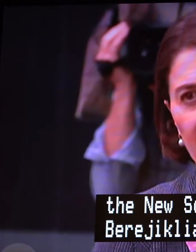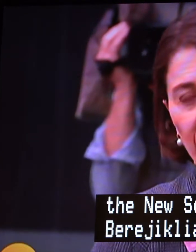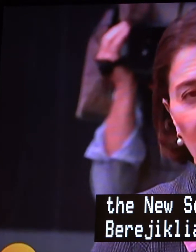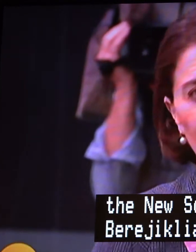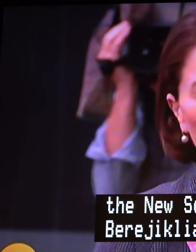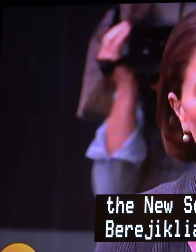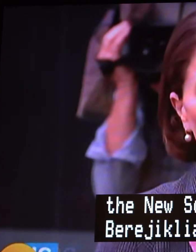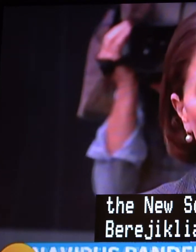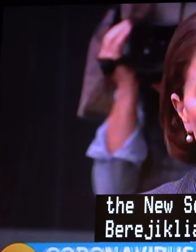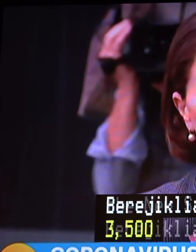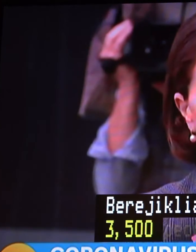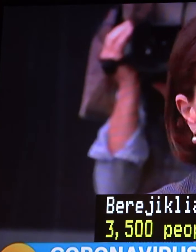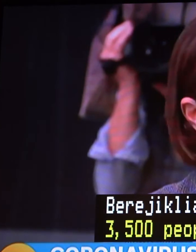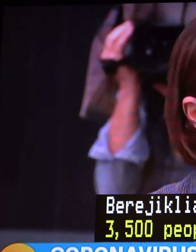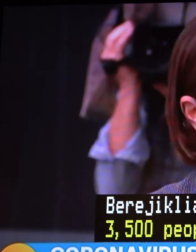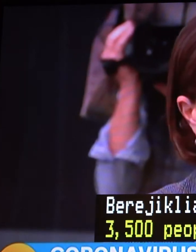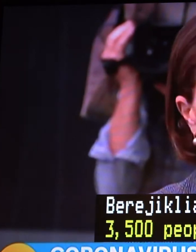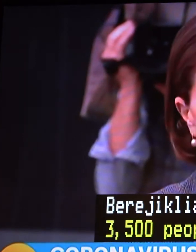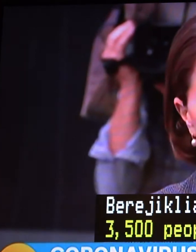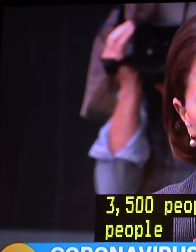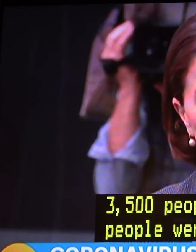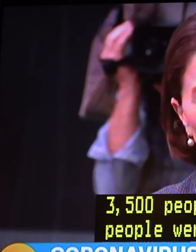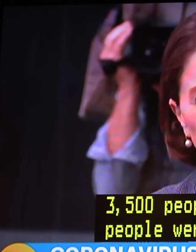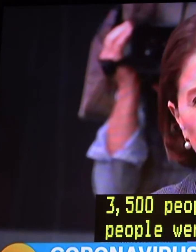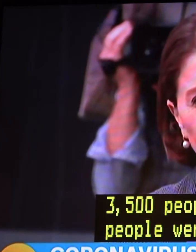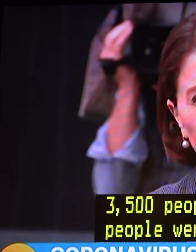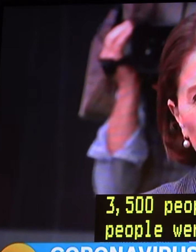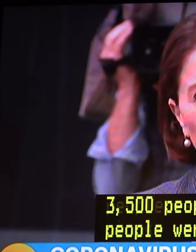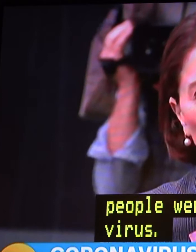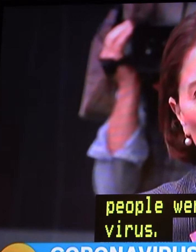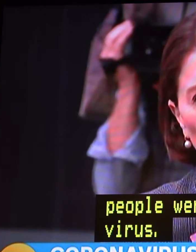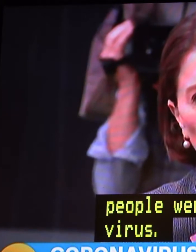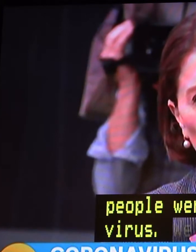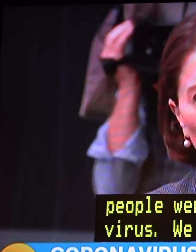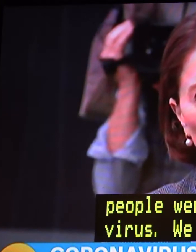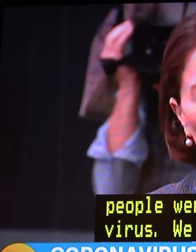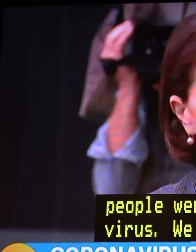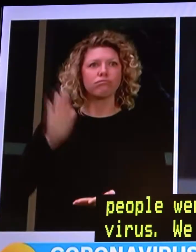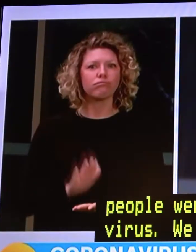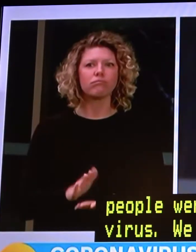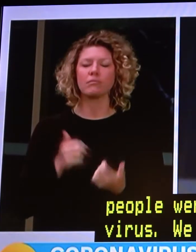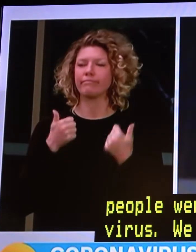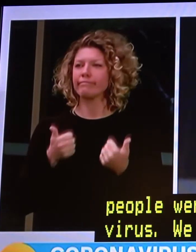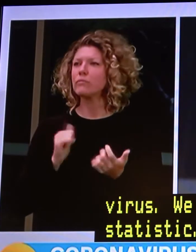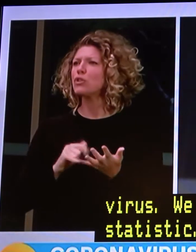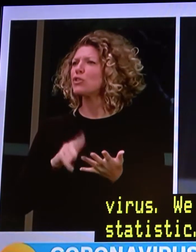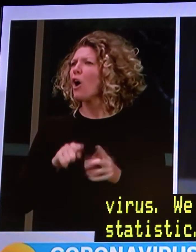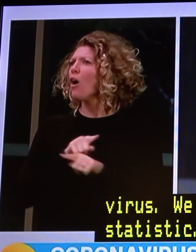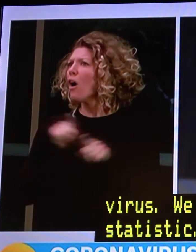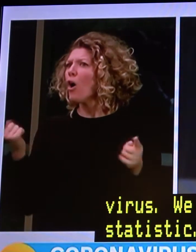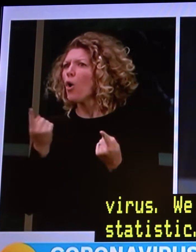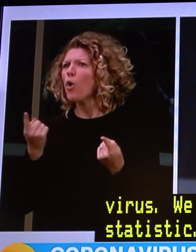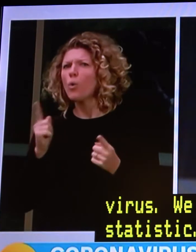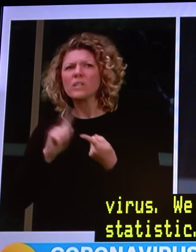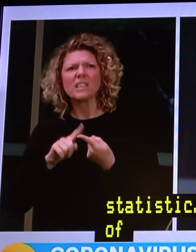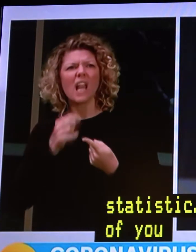were identified as having the virus. So obviously we're very pleased with that statistic, and we want to encourage all of you who have symptoms, especially in